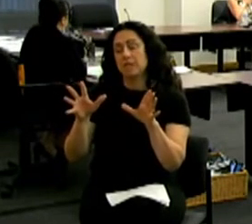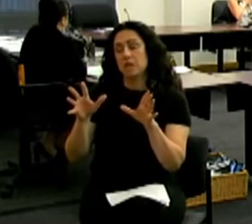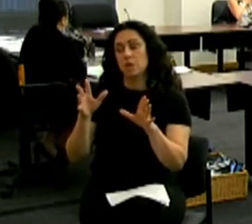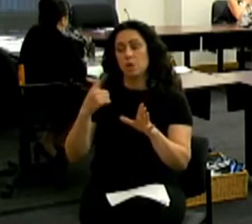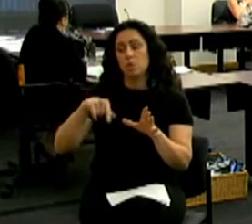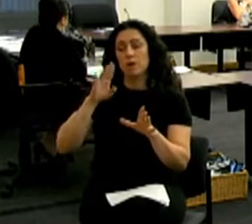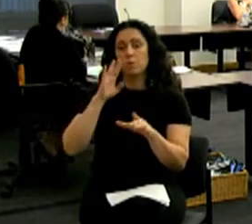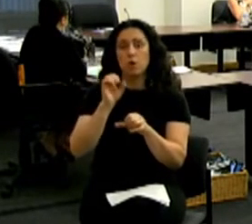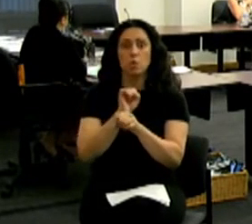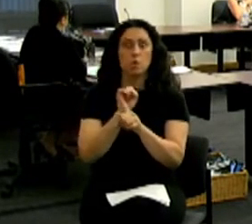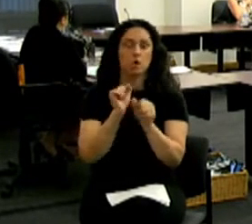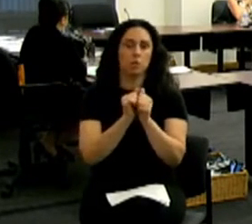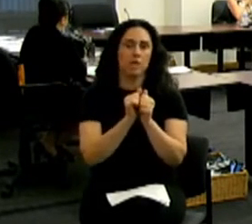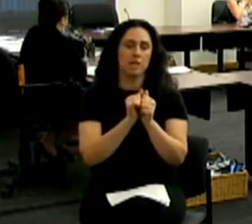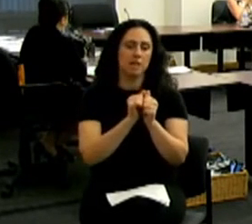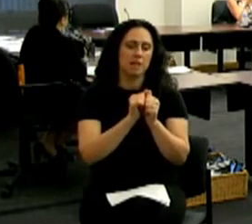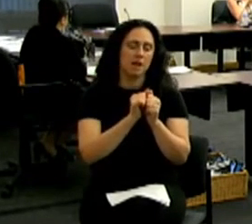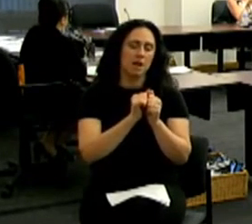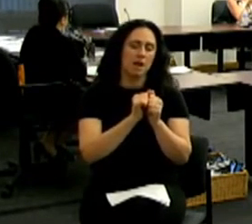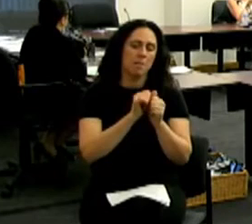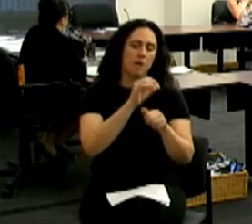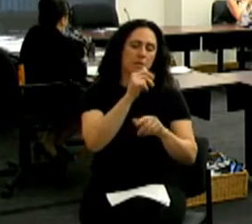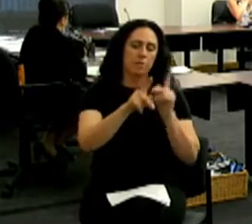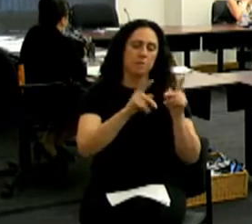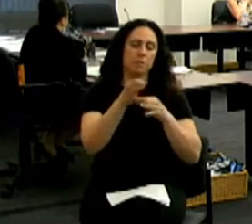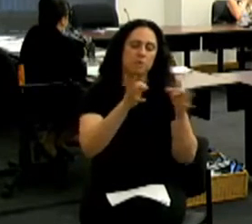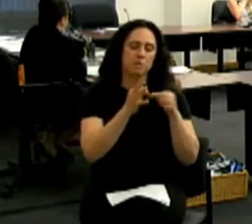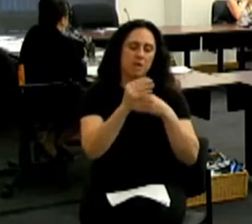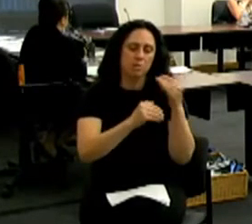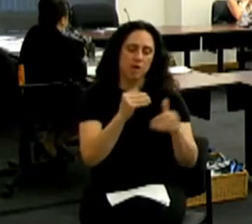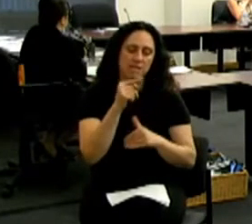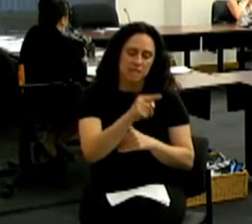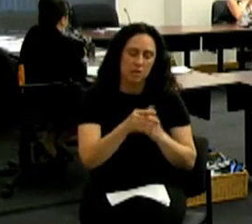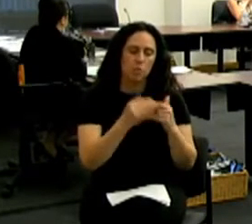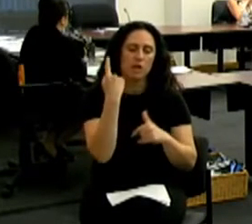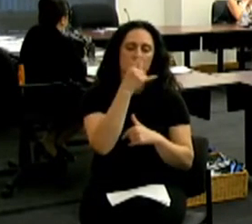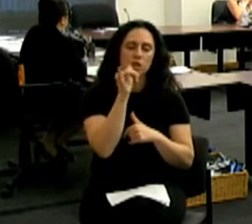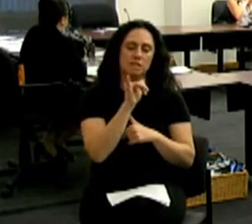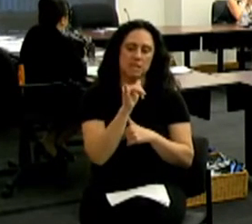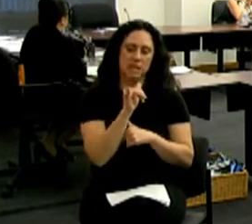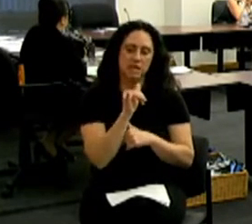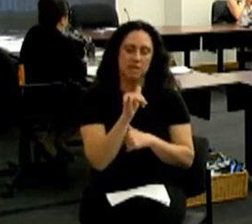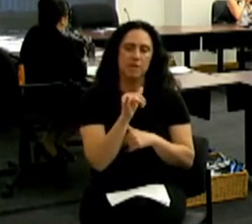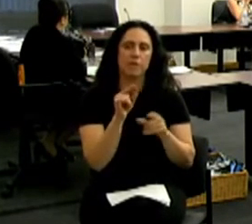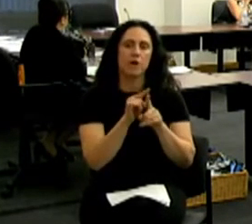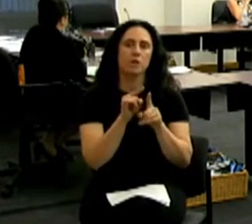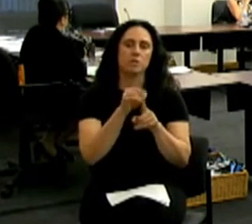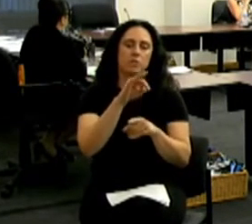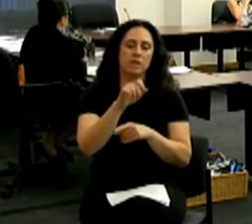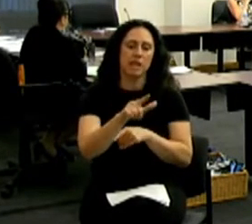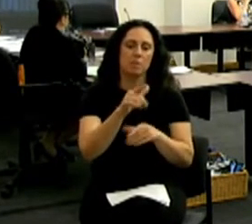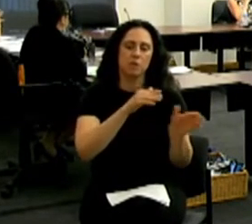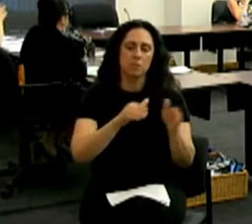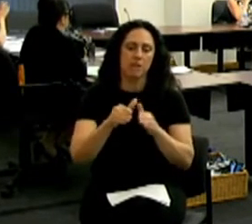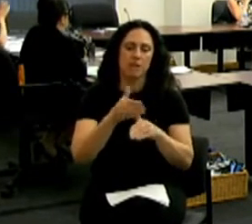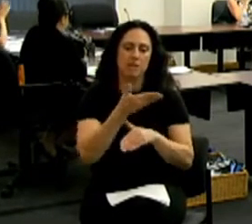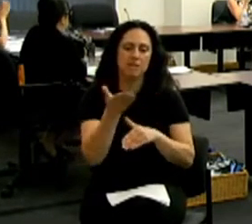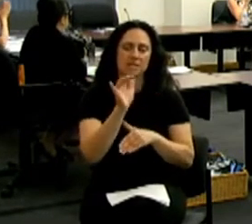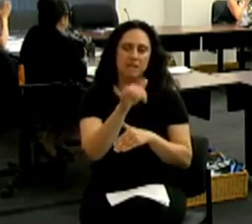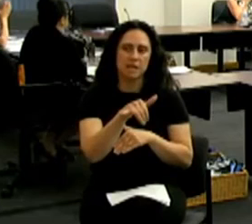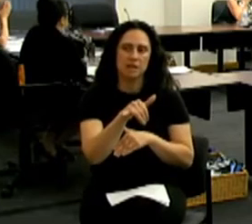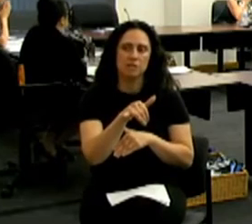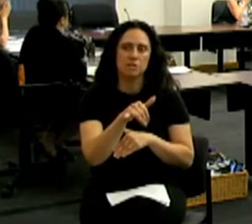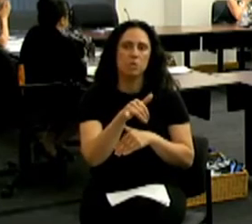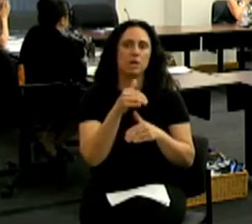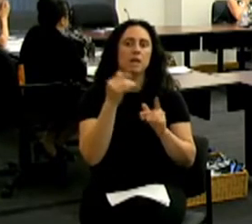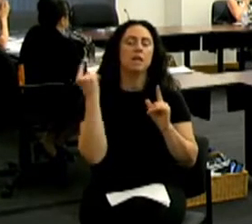with Dr. Namuo going forward to explain the process to him and what that looks like for our 10-year capital plan and, things such as that.